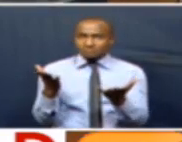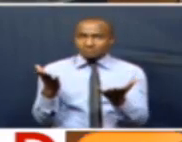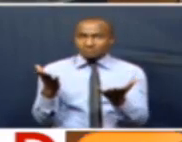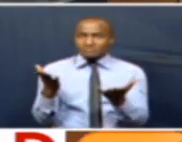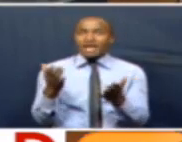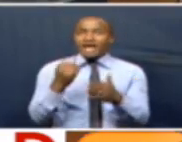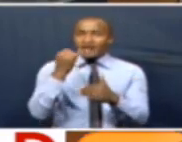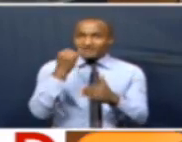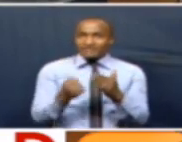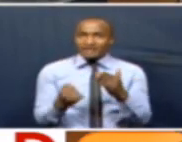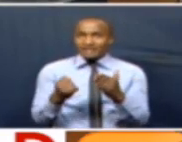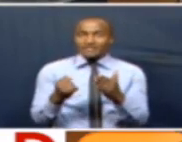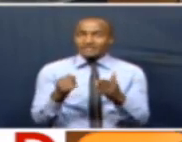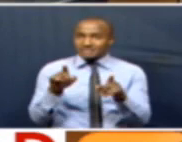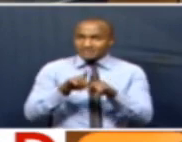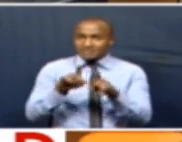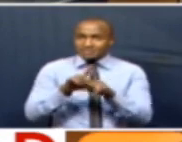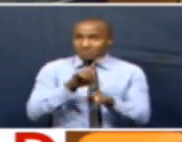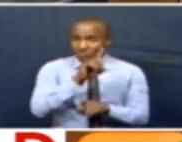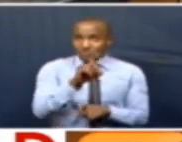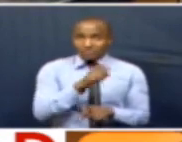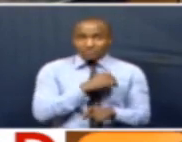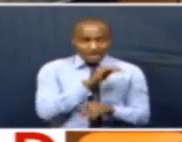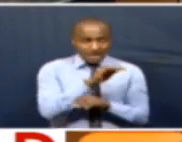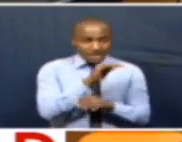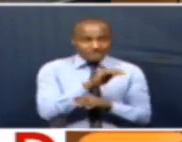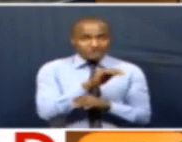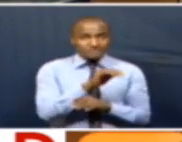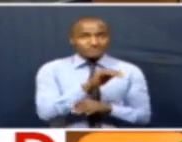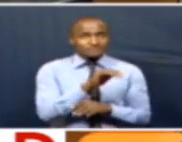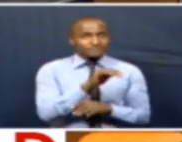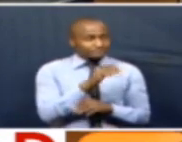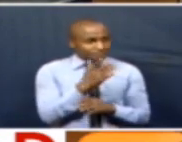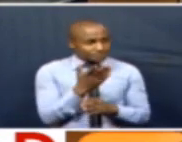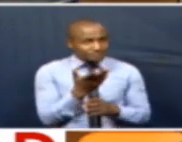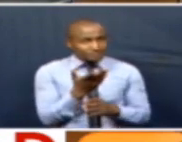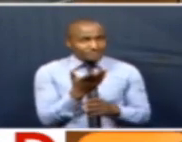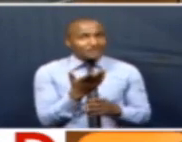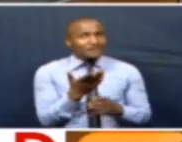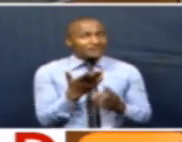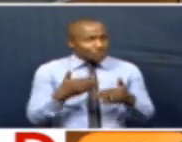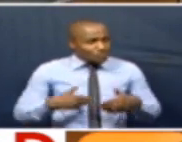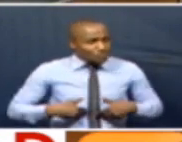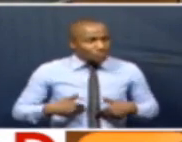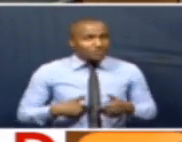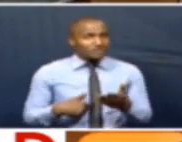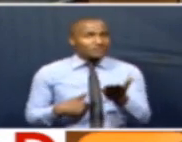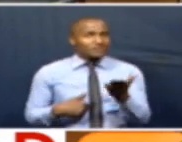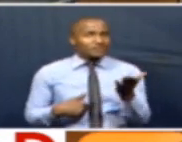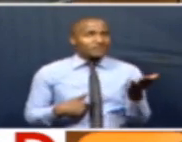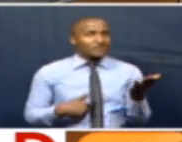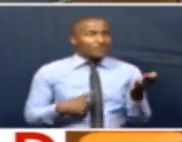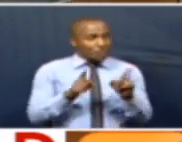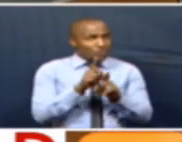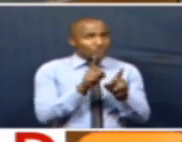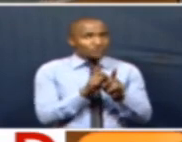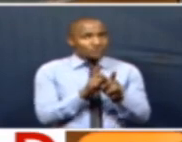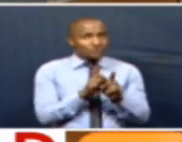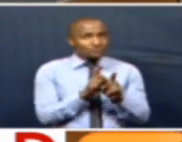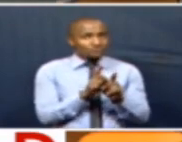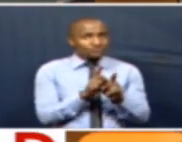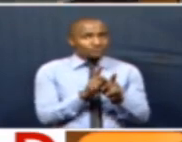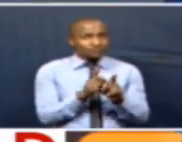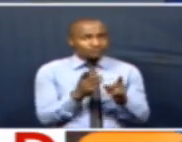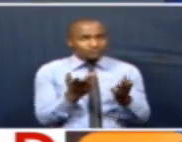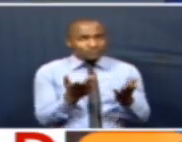finally, again, the same question I asked Charles Rubia in terms of the young generation. Yes. And you are also...